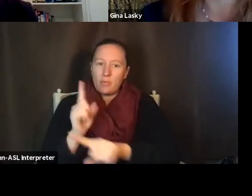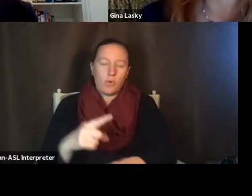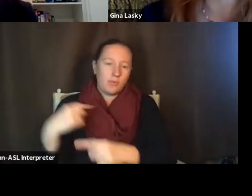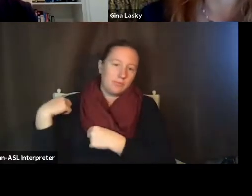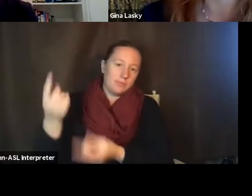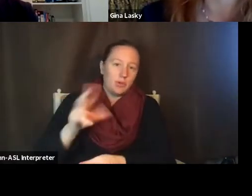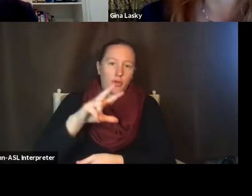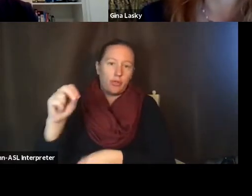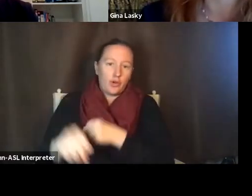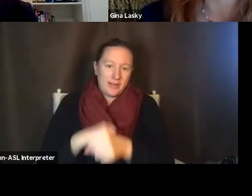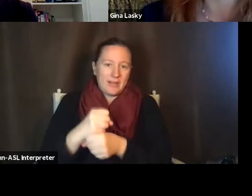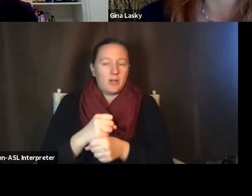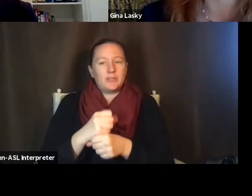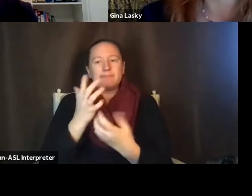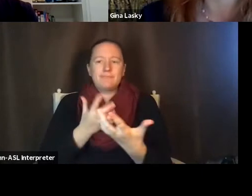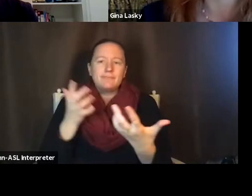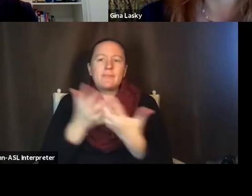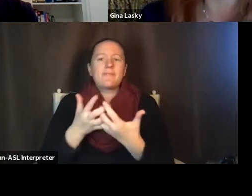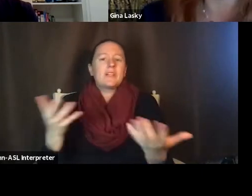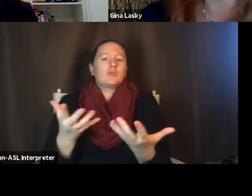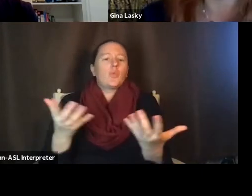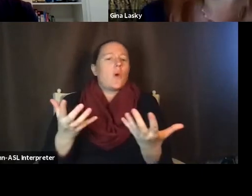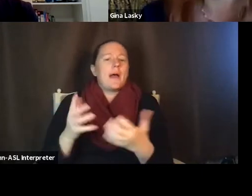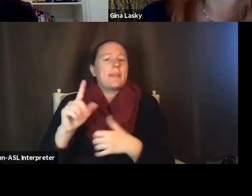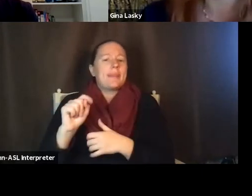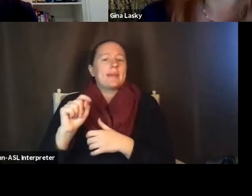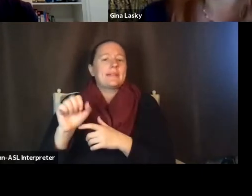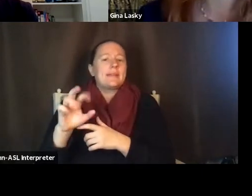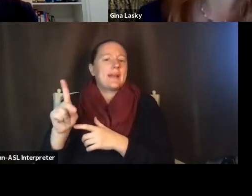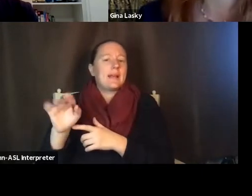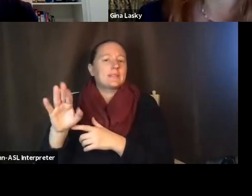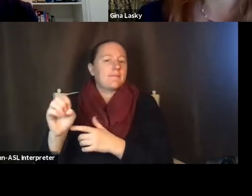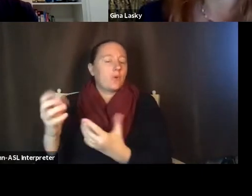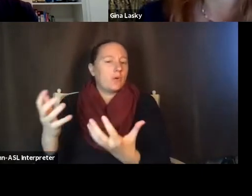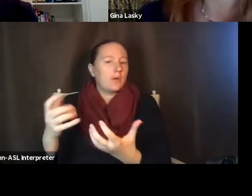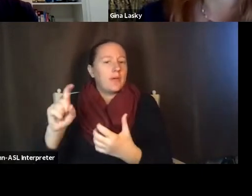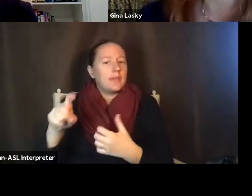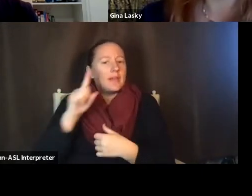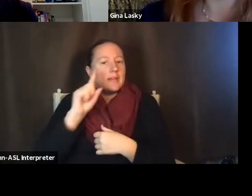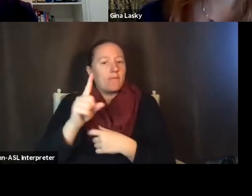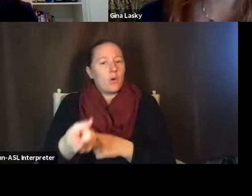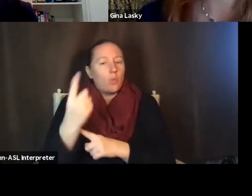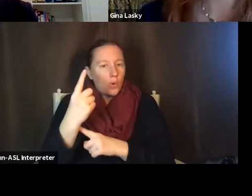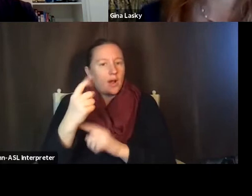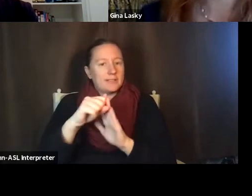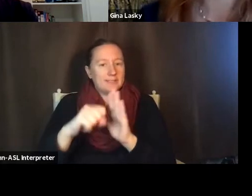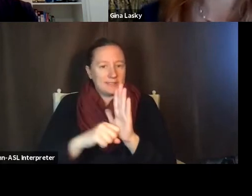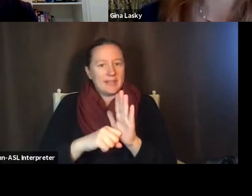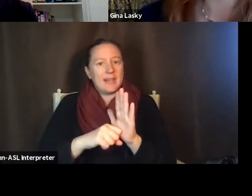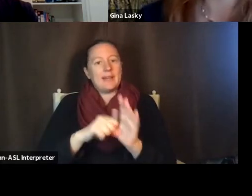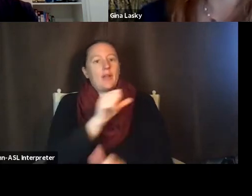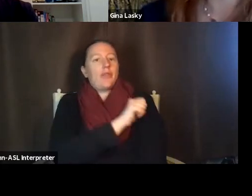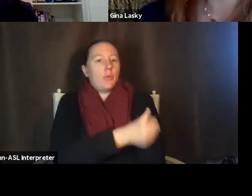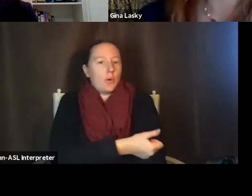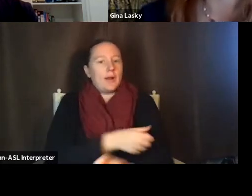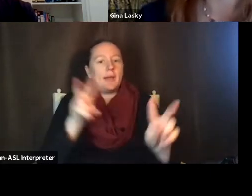and also fits with what the Behavioral Health Task Force talked about, which is the need for a single state authority. And really that is